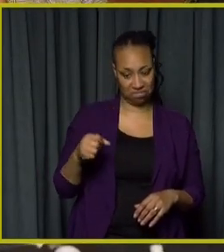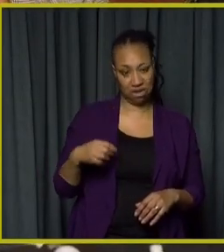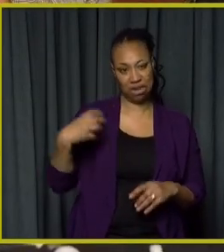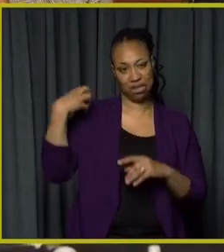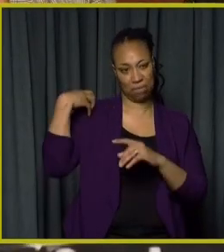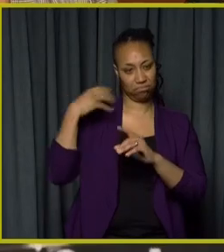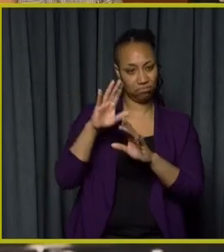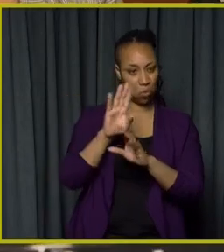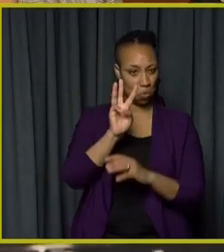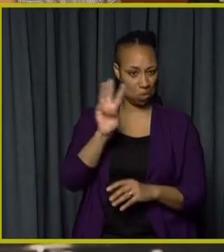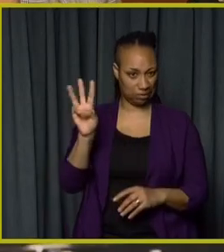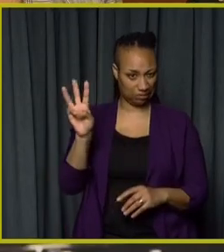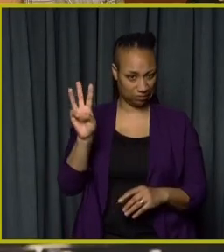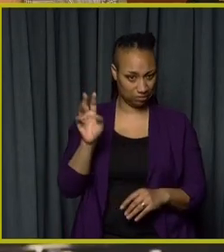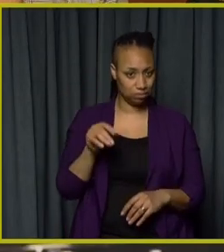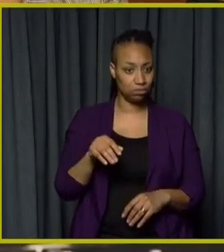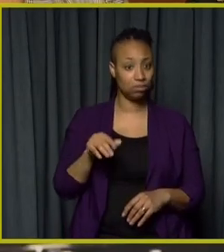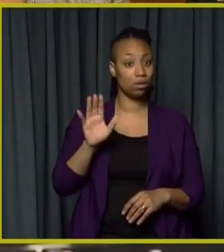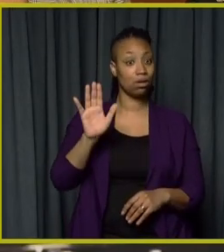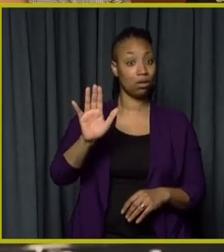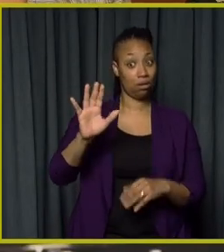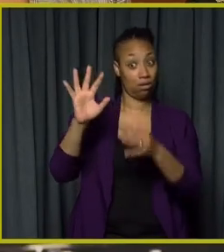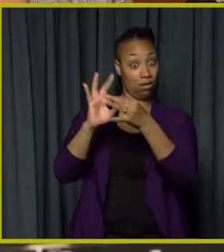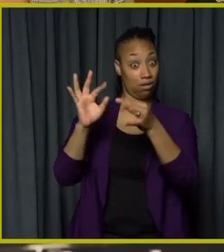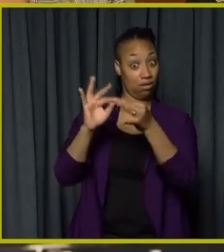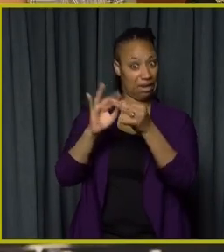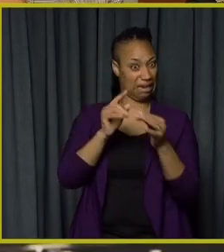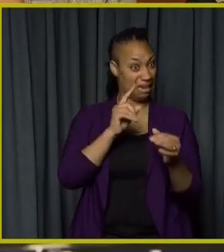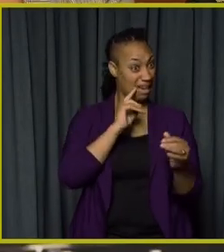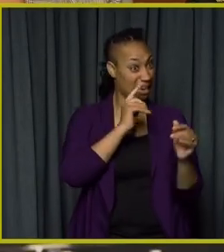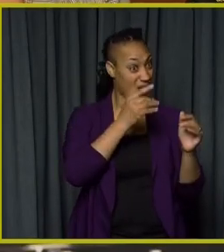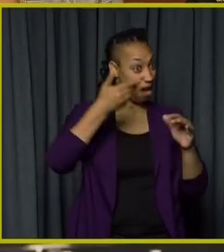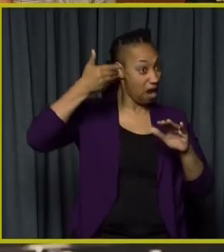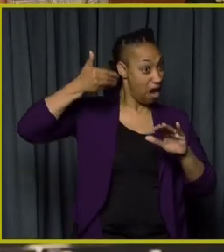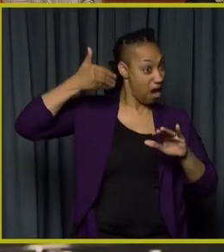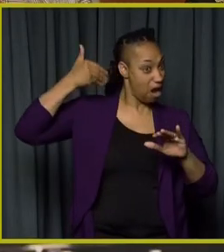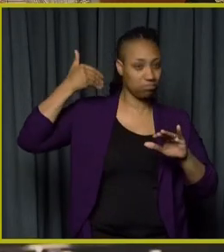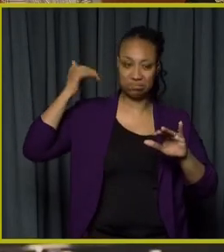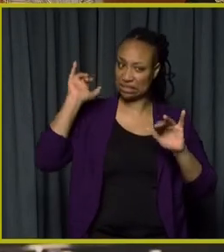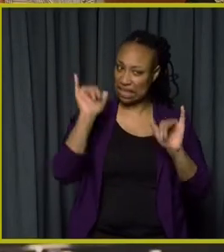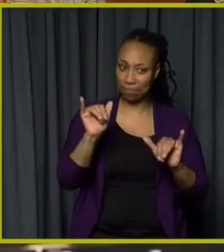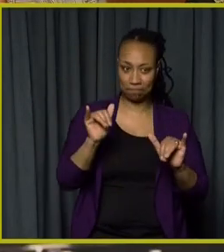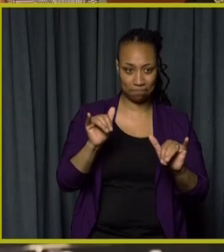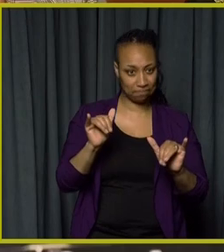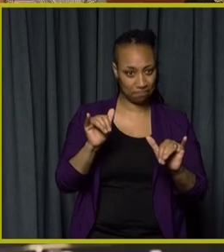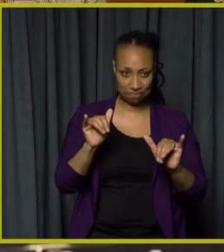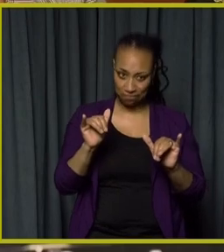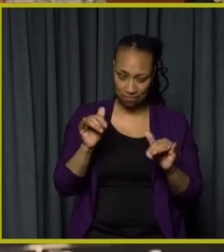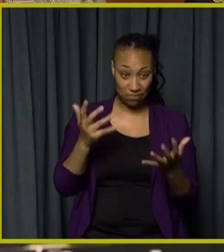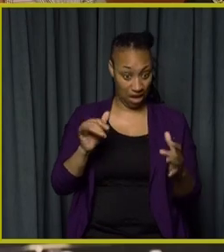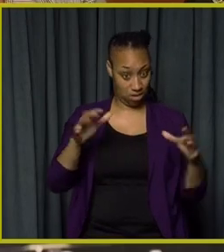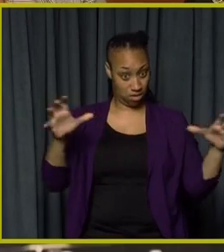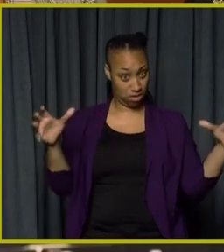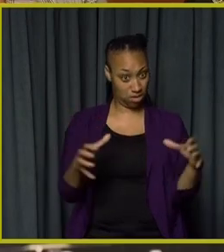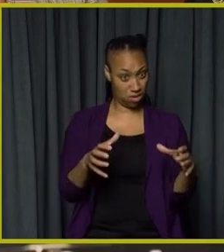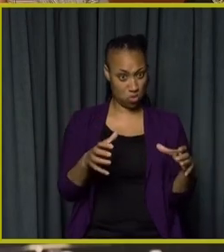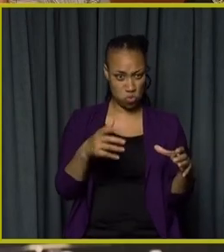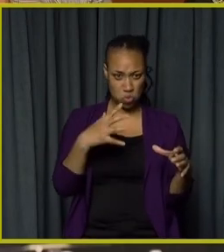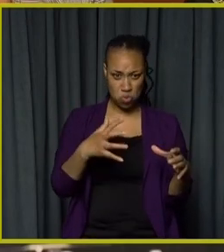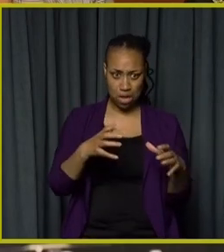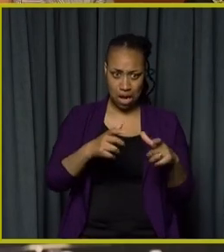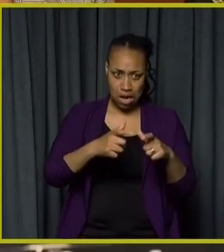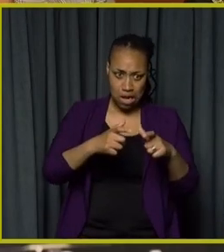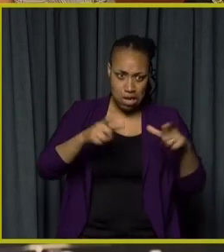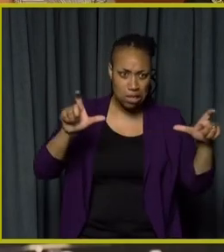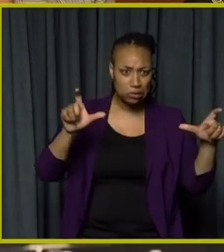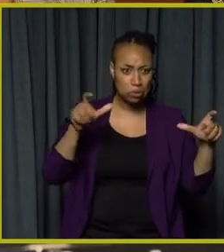true today. It's a Latino majority community run by a group of people as diverse as a 1950s TV ad, which is to